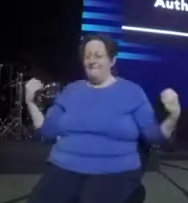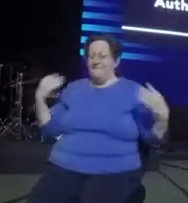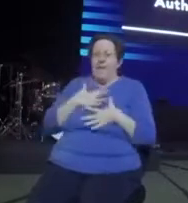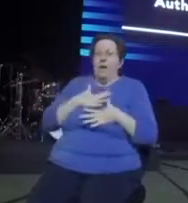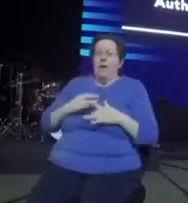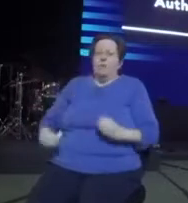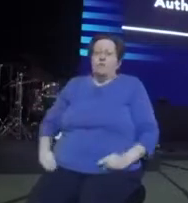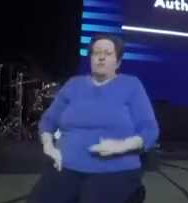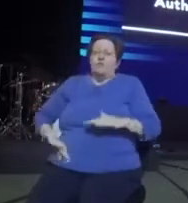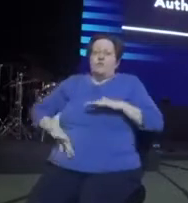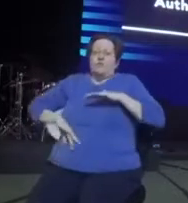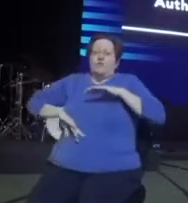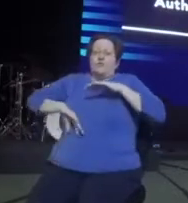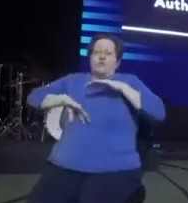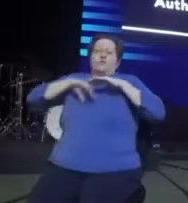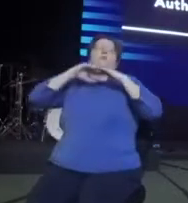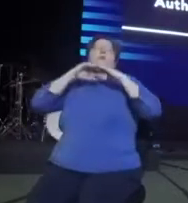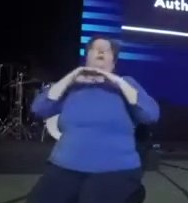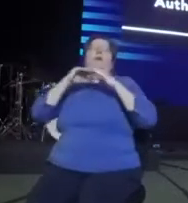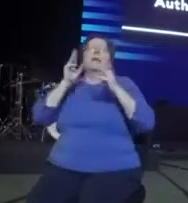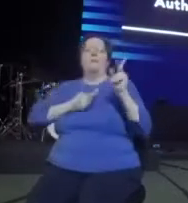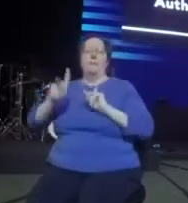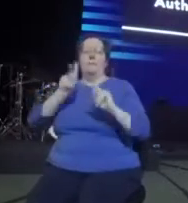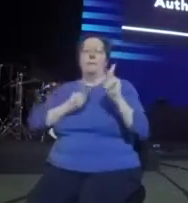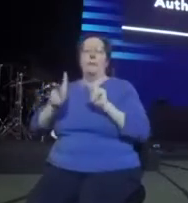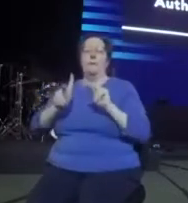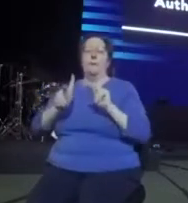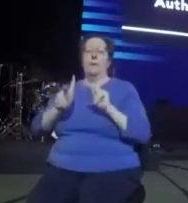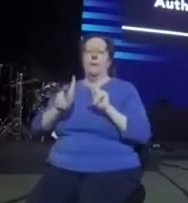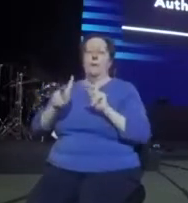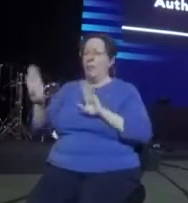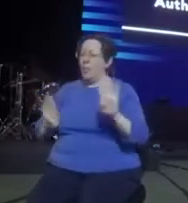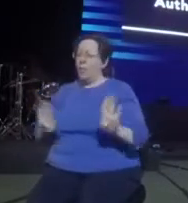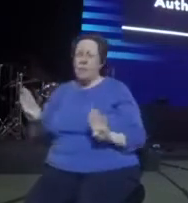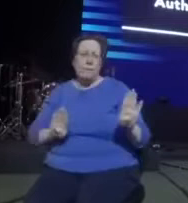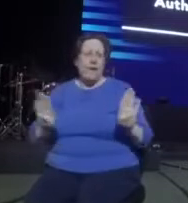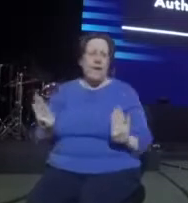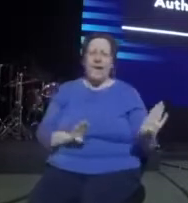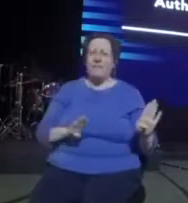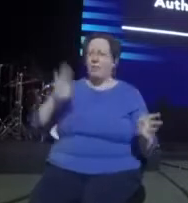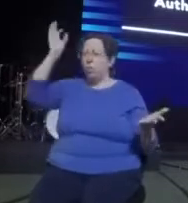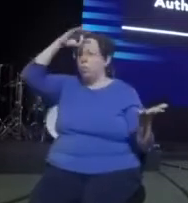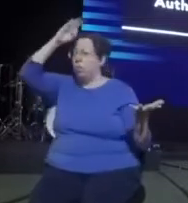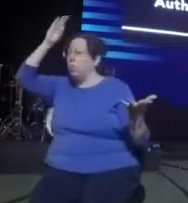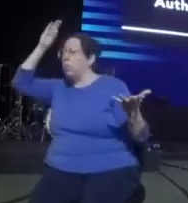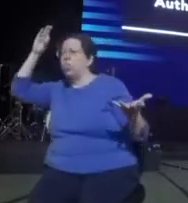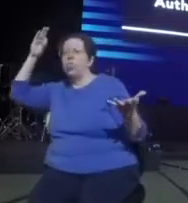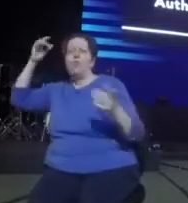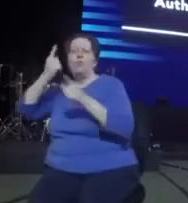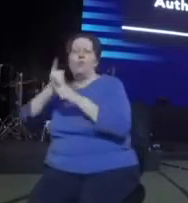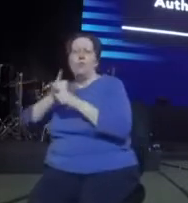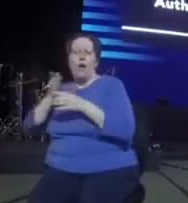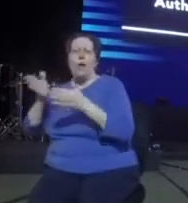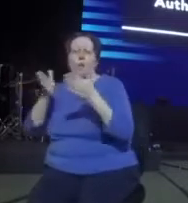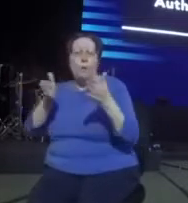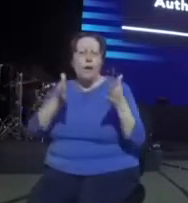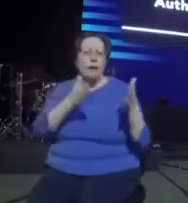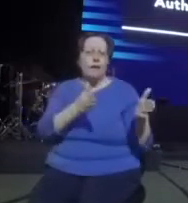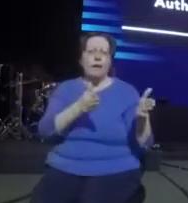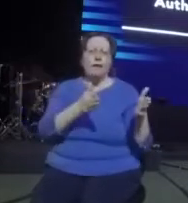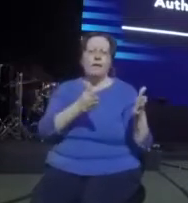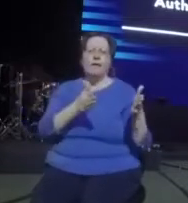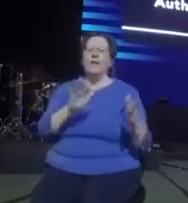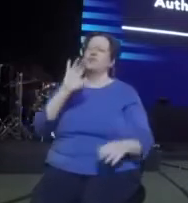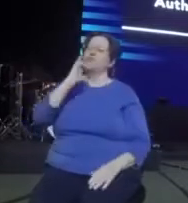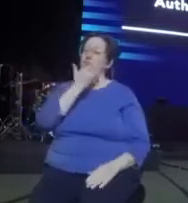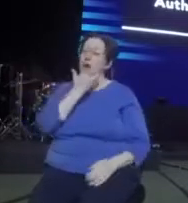the people in such a way that they're operating without proper guidance. So misplaced authority